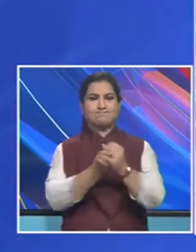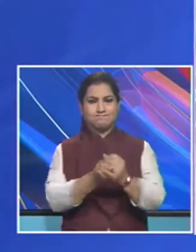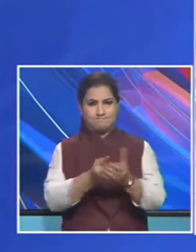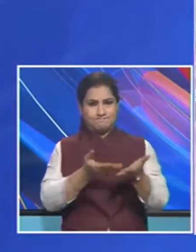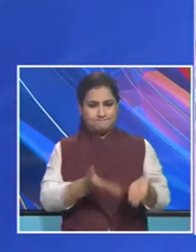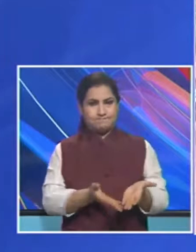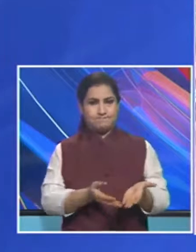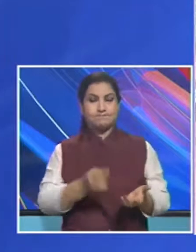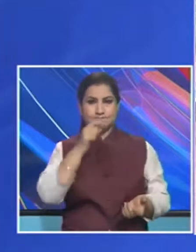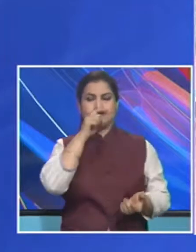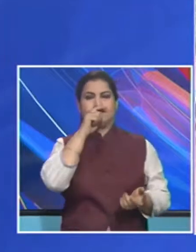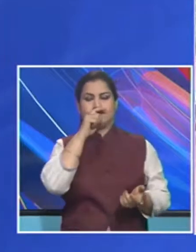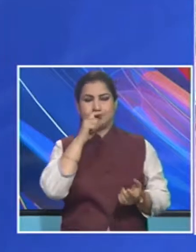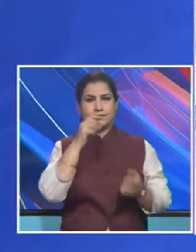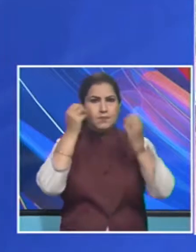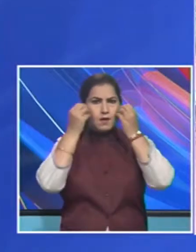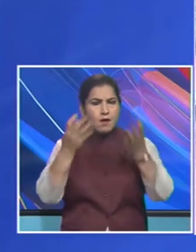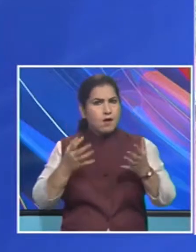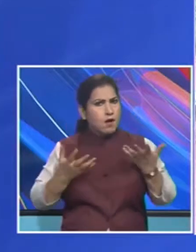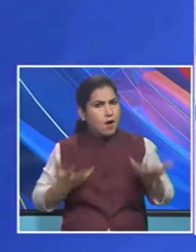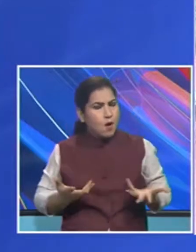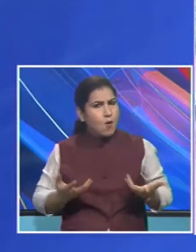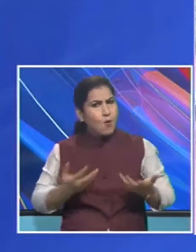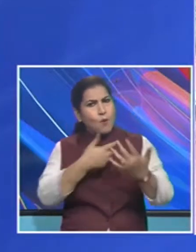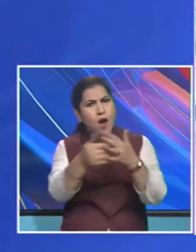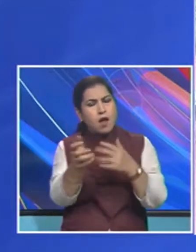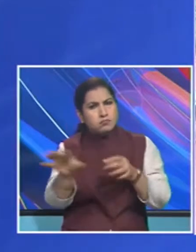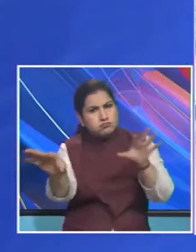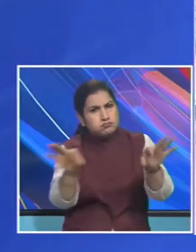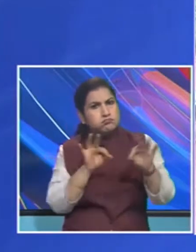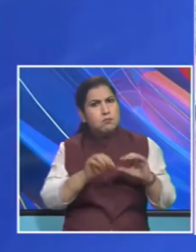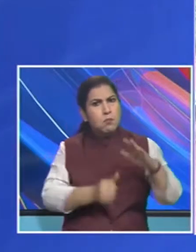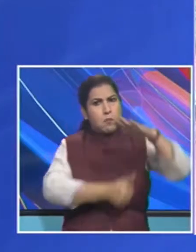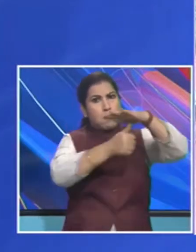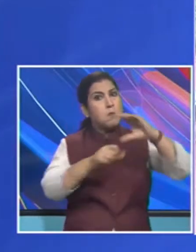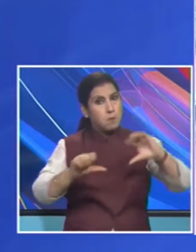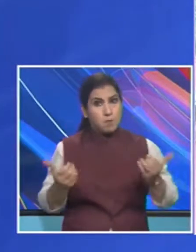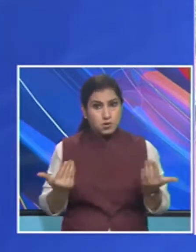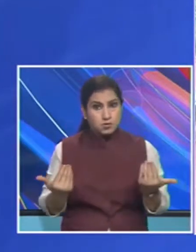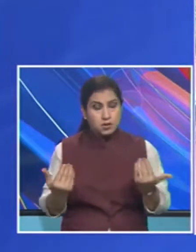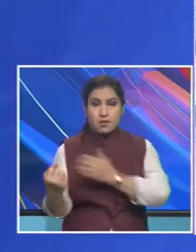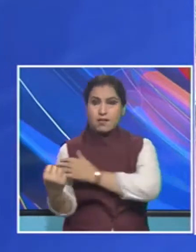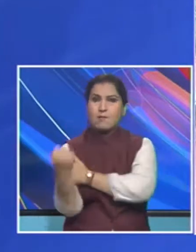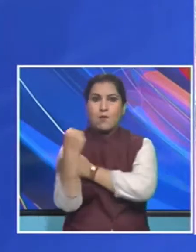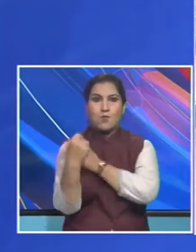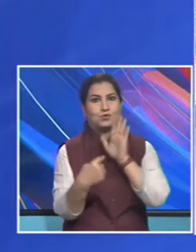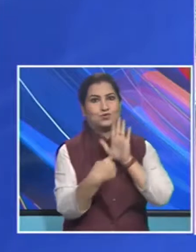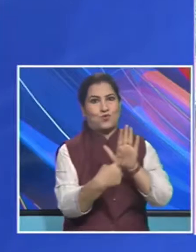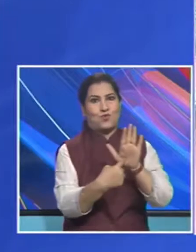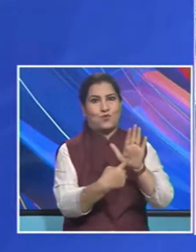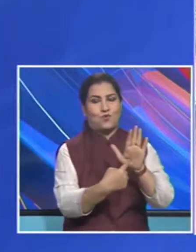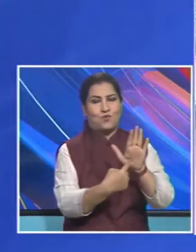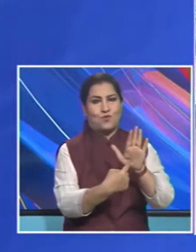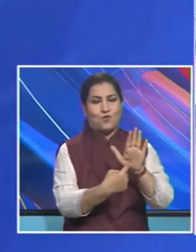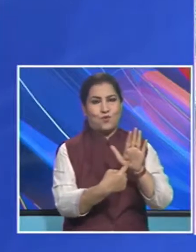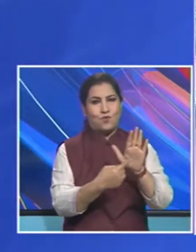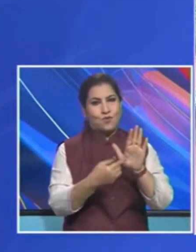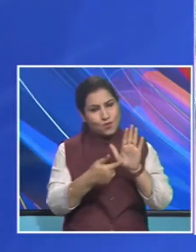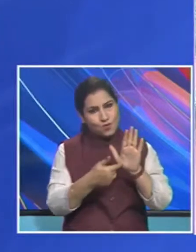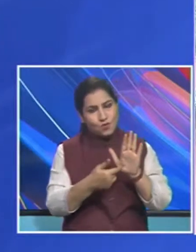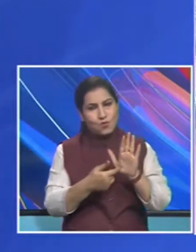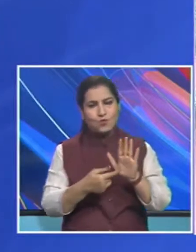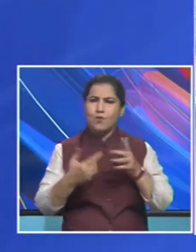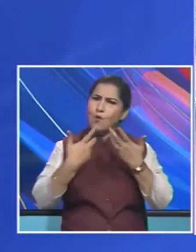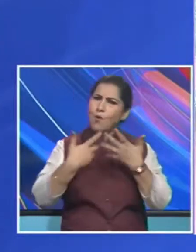raises eyebrows in surprise, and that believes in raising the bar for innovating,